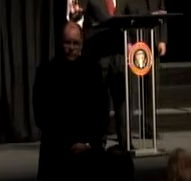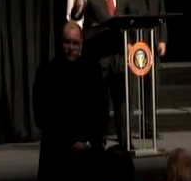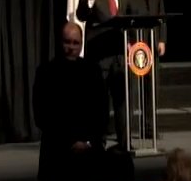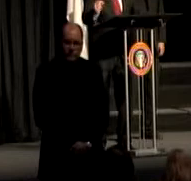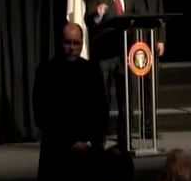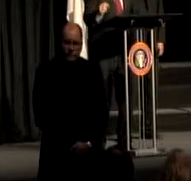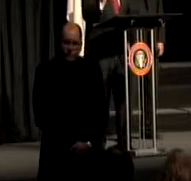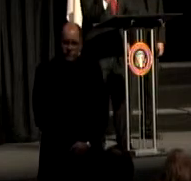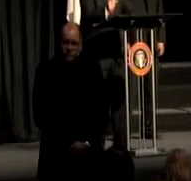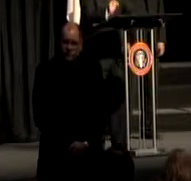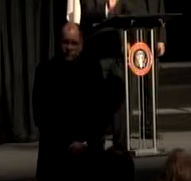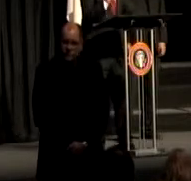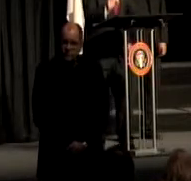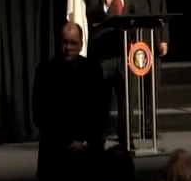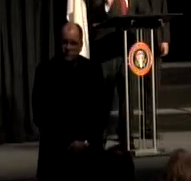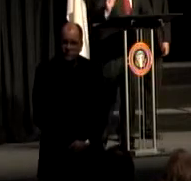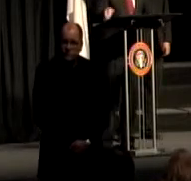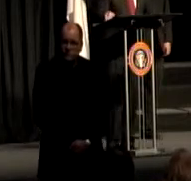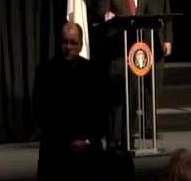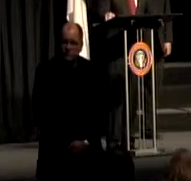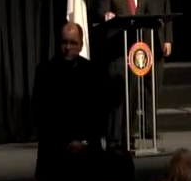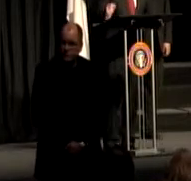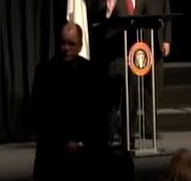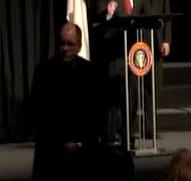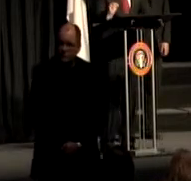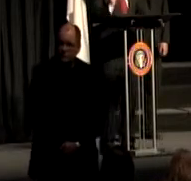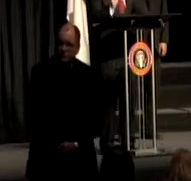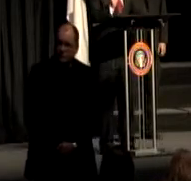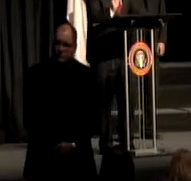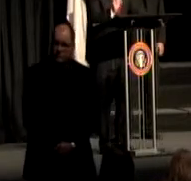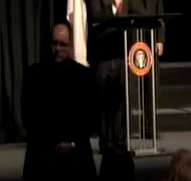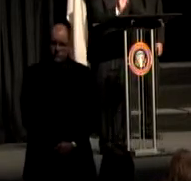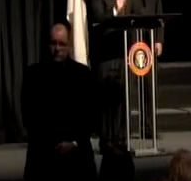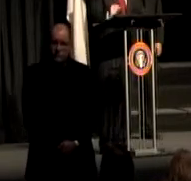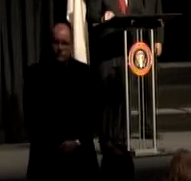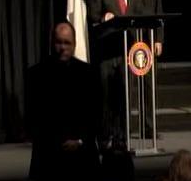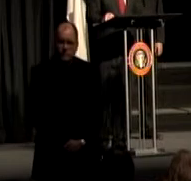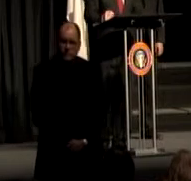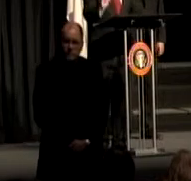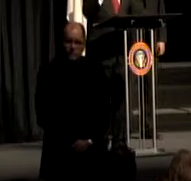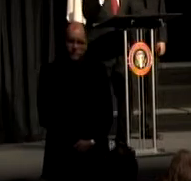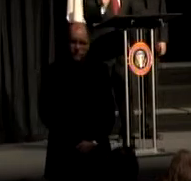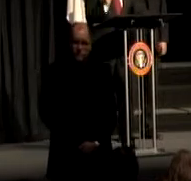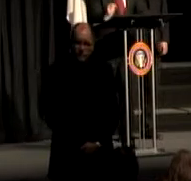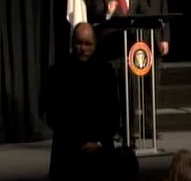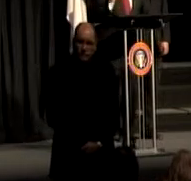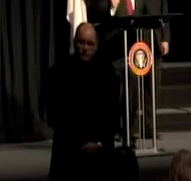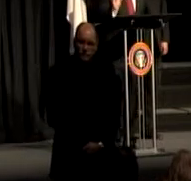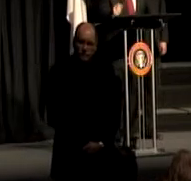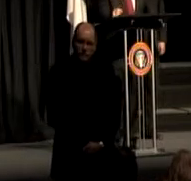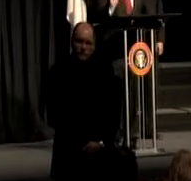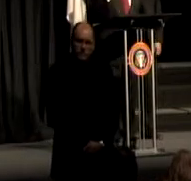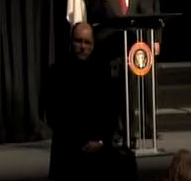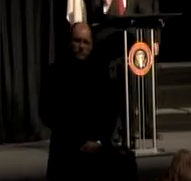world Glenville is bigger than any one person it is bigger than any one ministry it is the body of